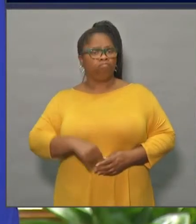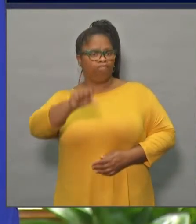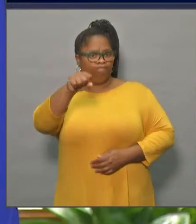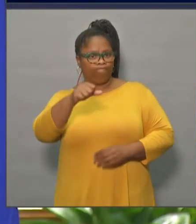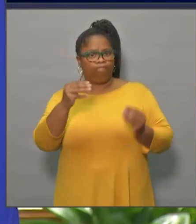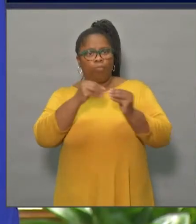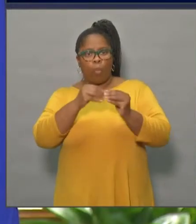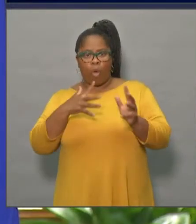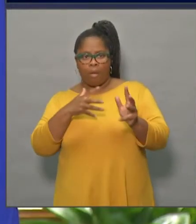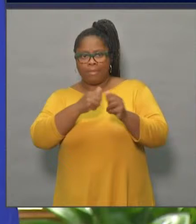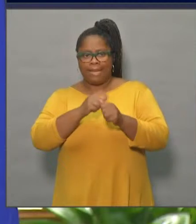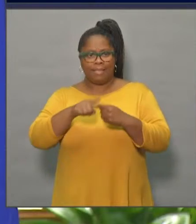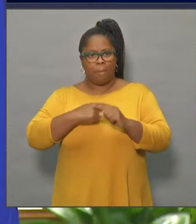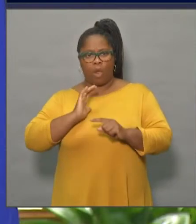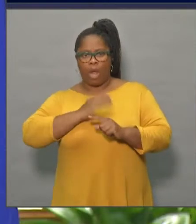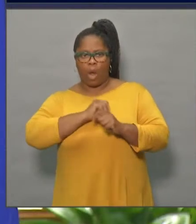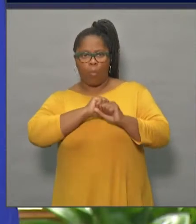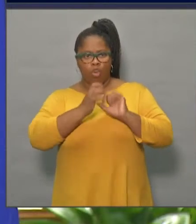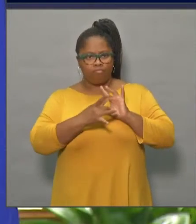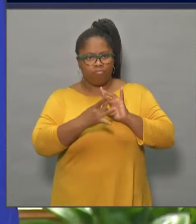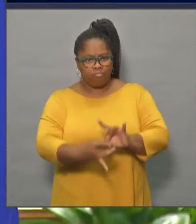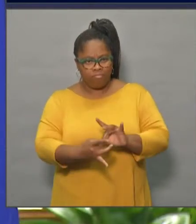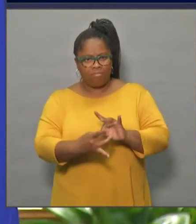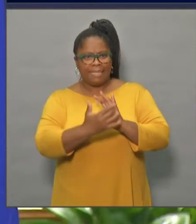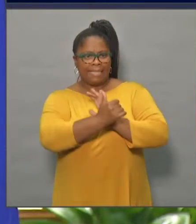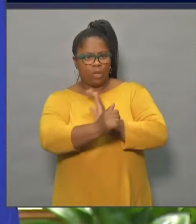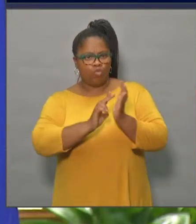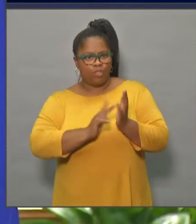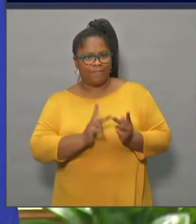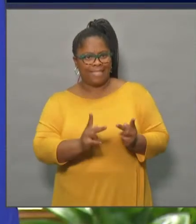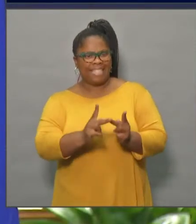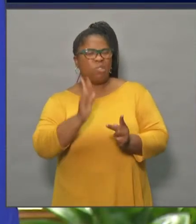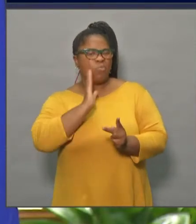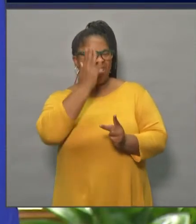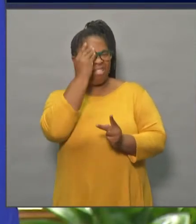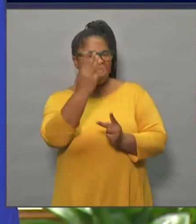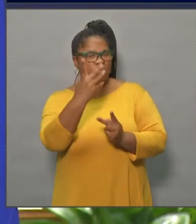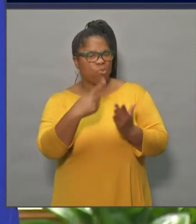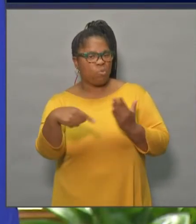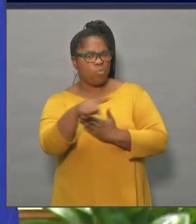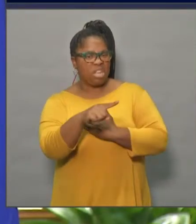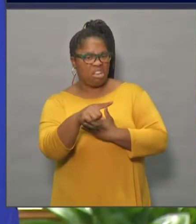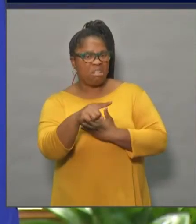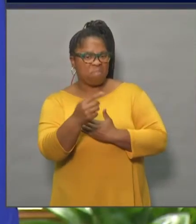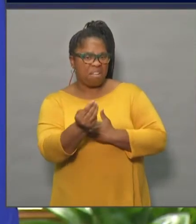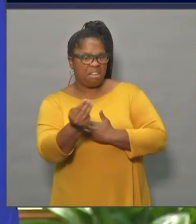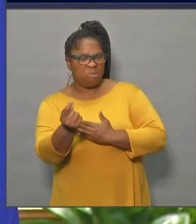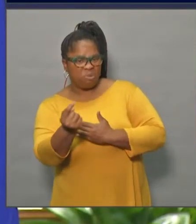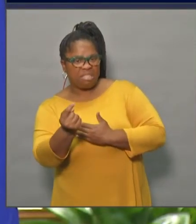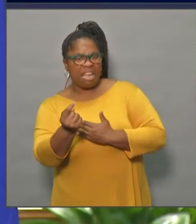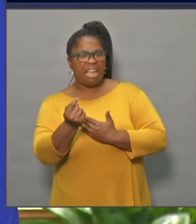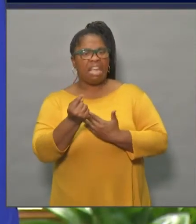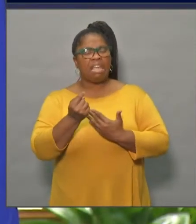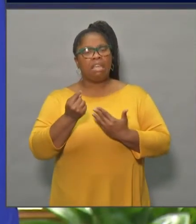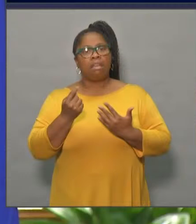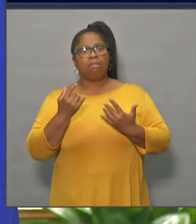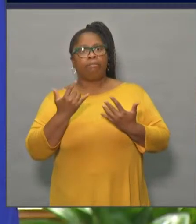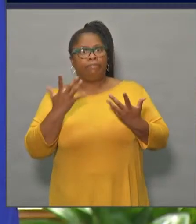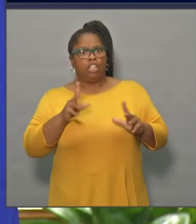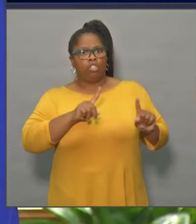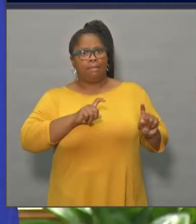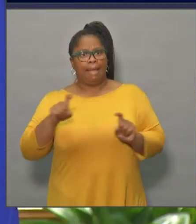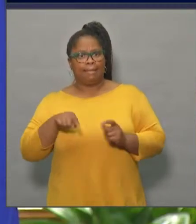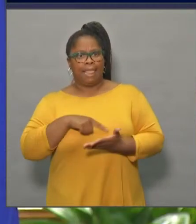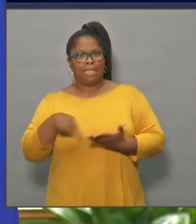our work in the skilled nursing facilities early next week. We are waiting some of the results from testing that was completed this